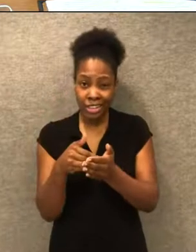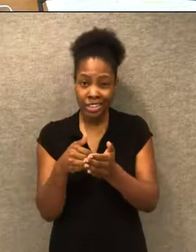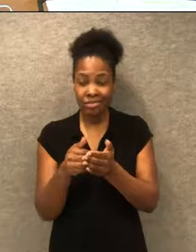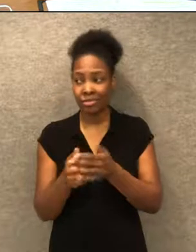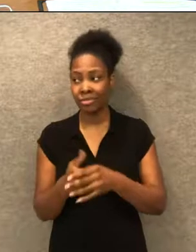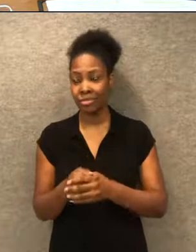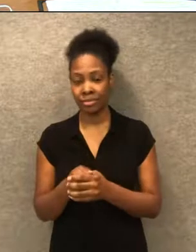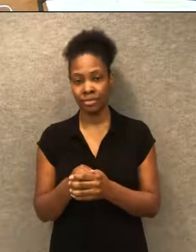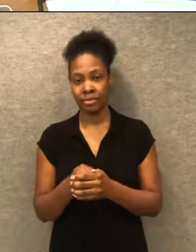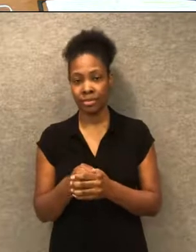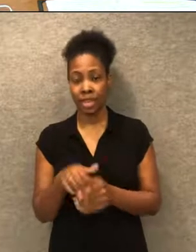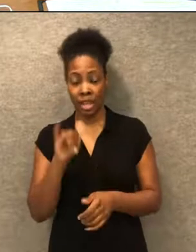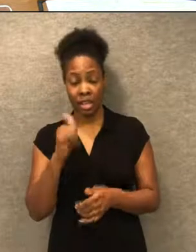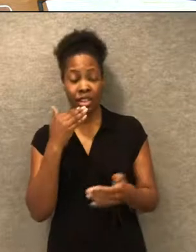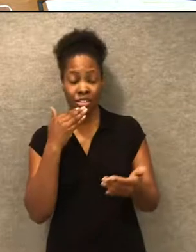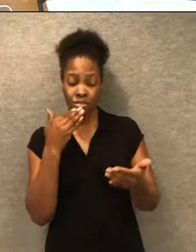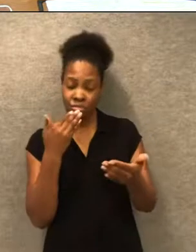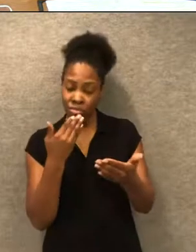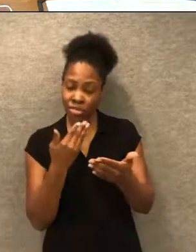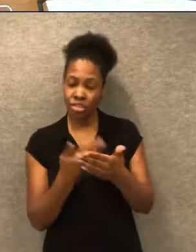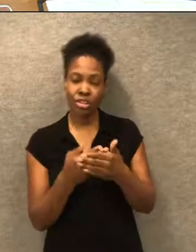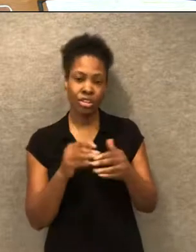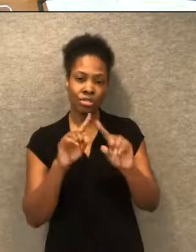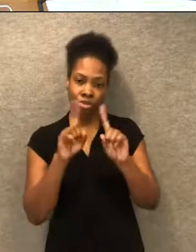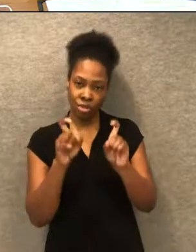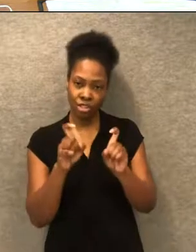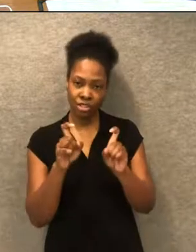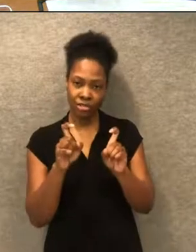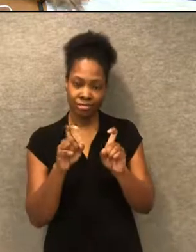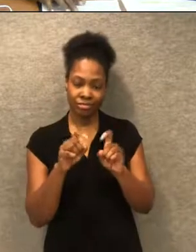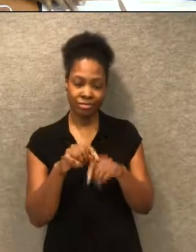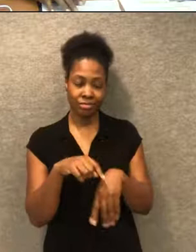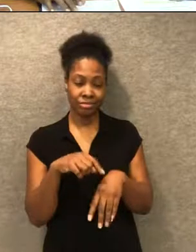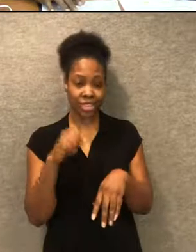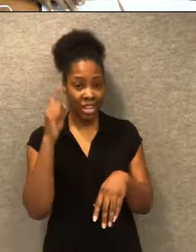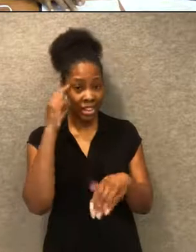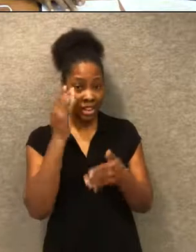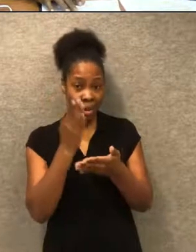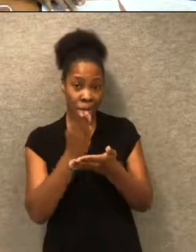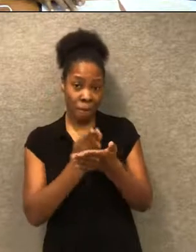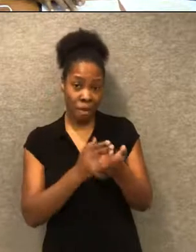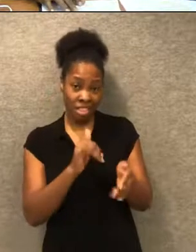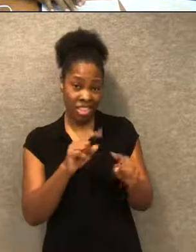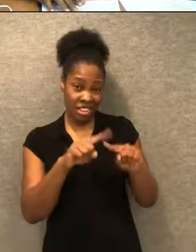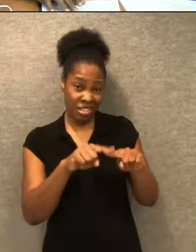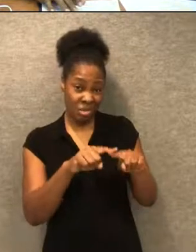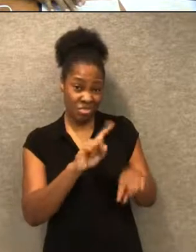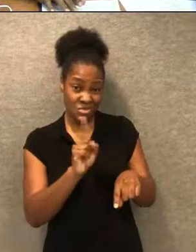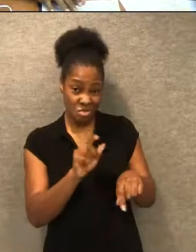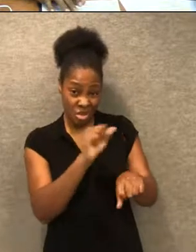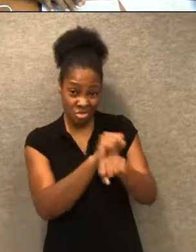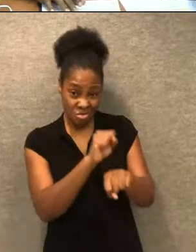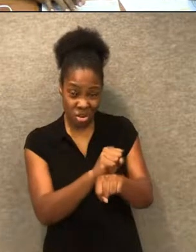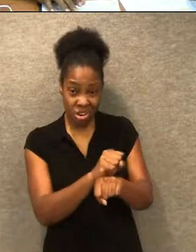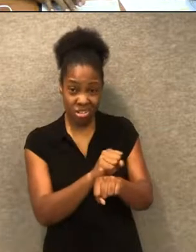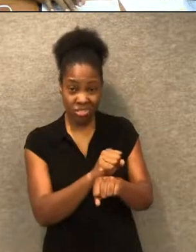question. And, you know, I think part of that is going to be based on where you work, right?